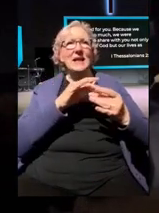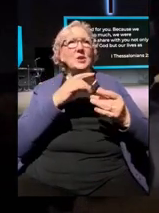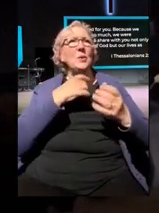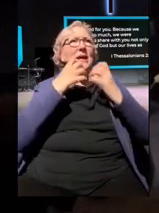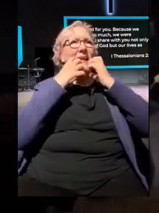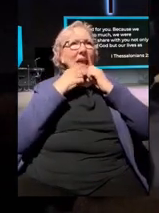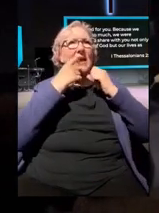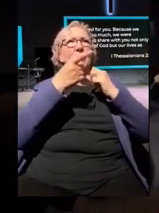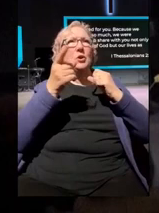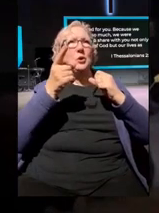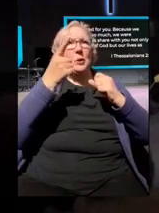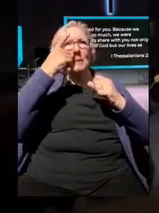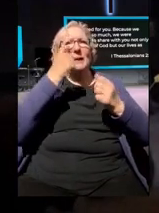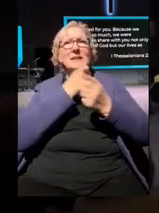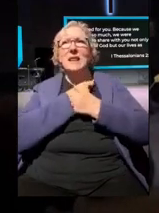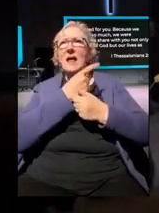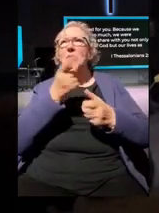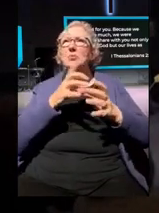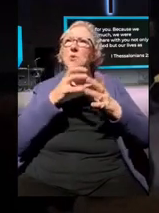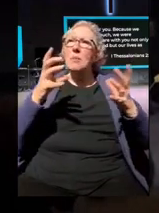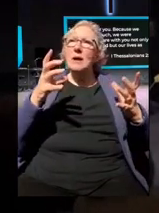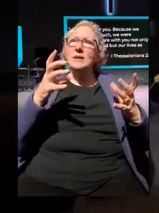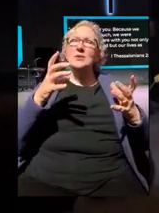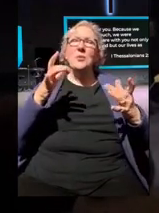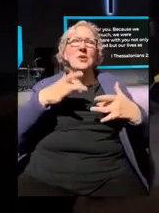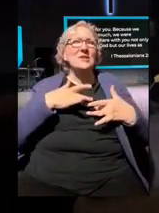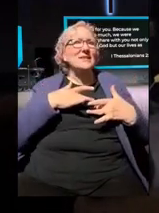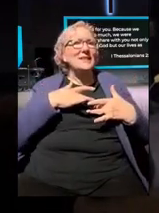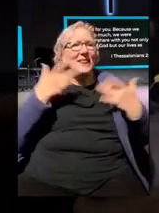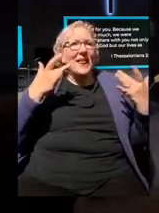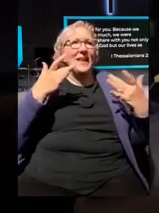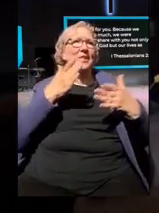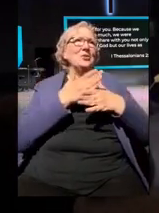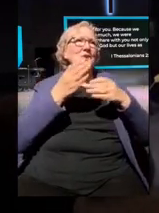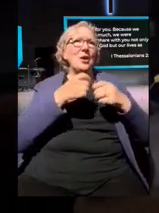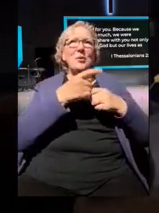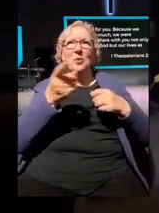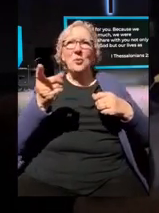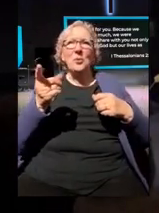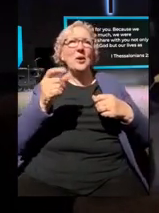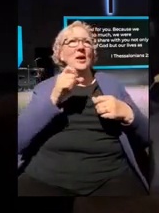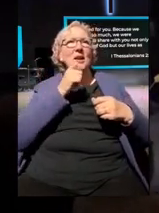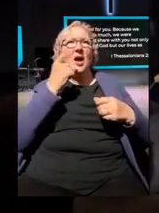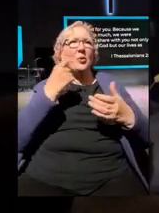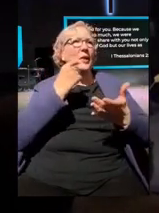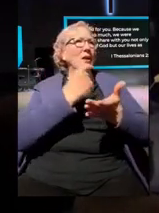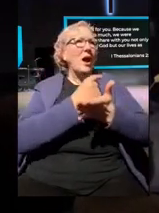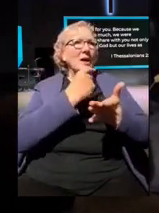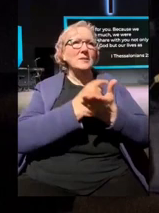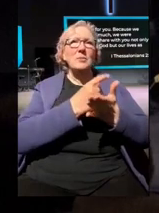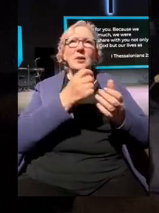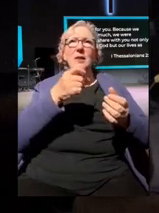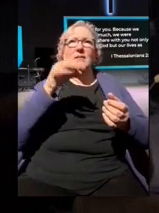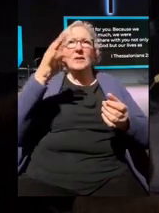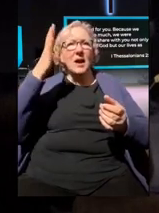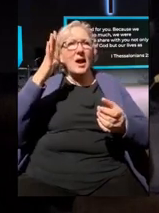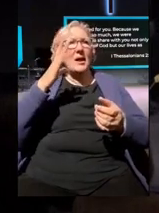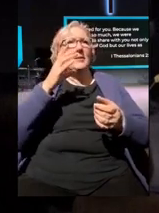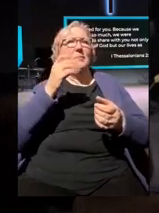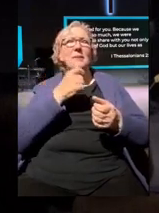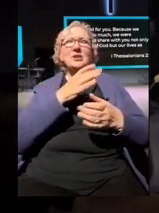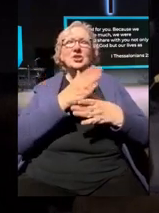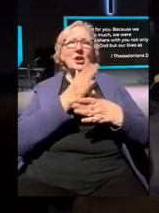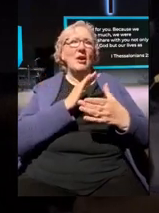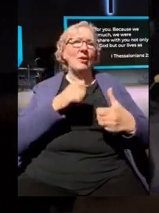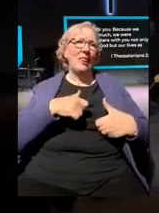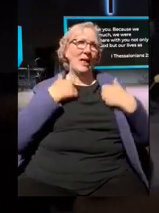loved you so much, we were delighted to share with you not only the gospel of God, but our lives